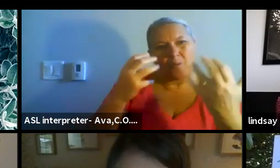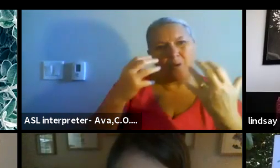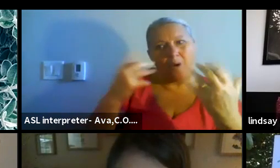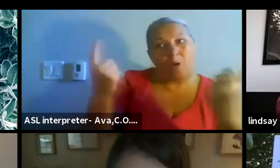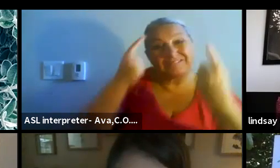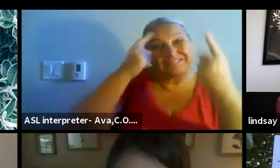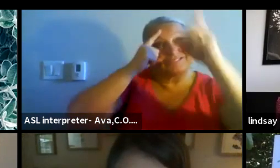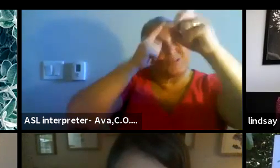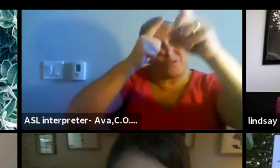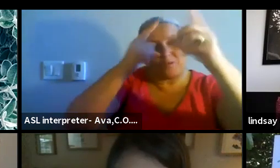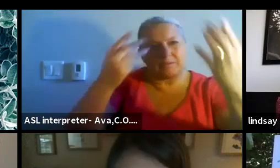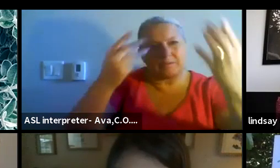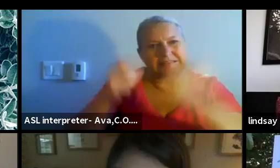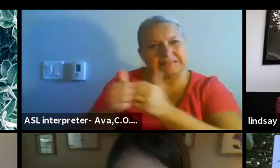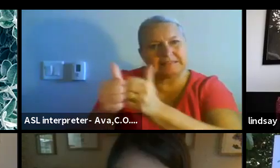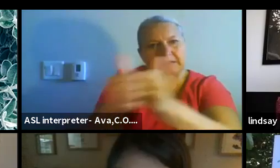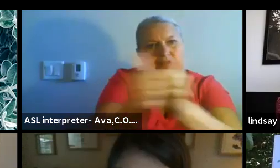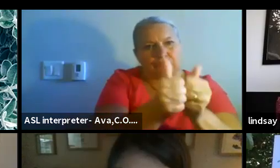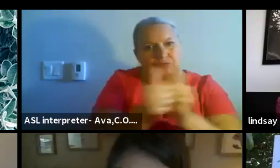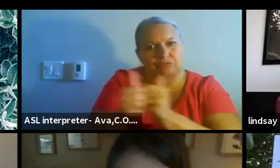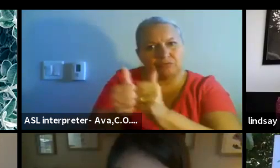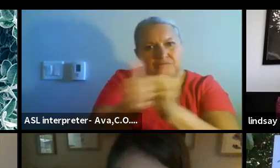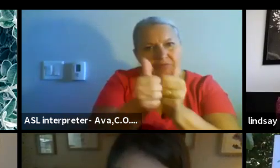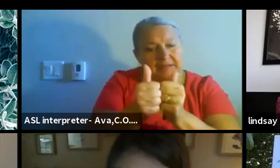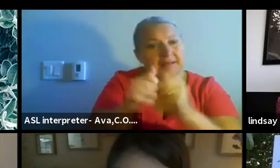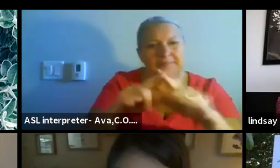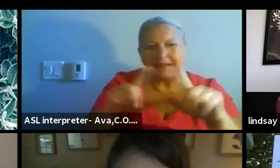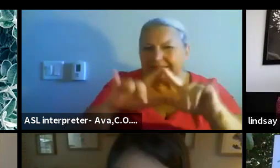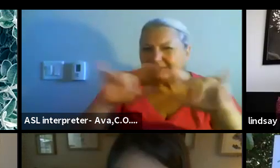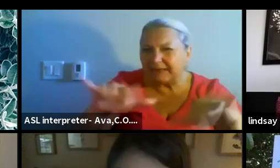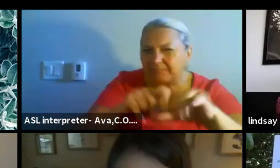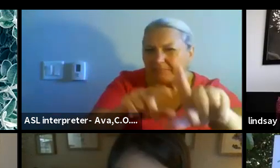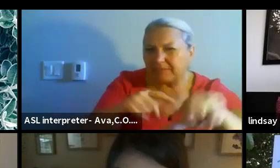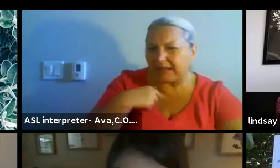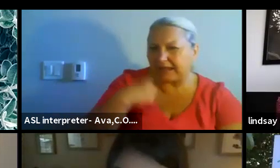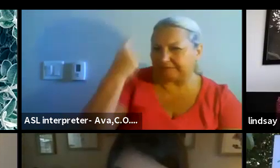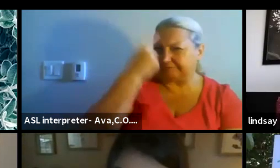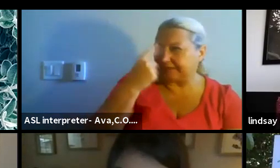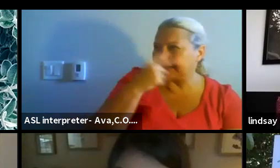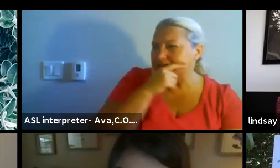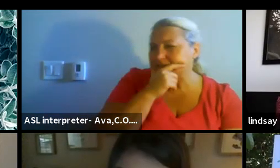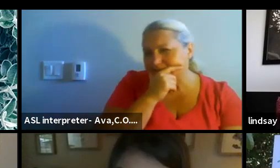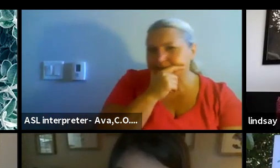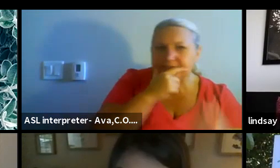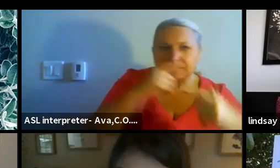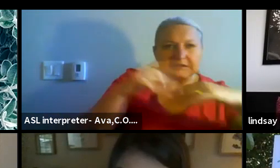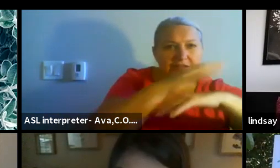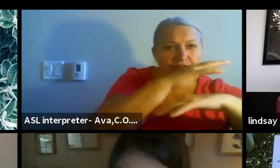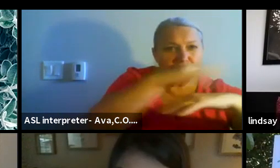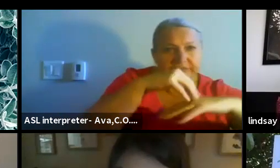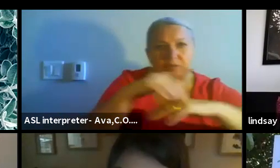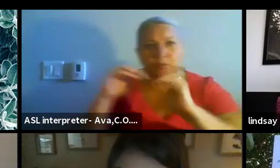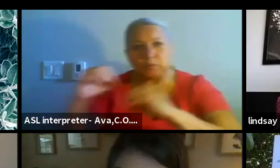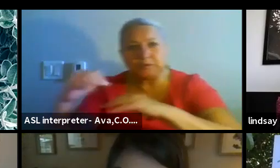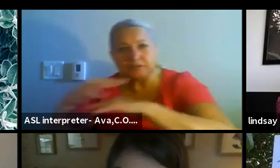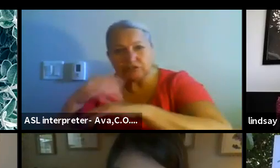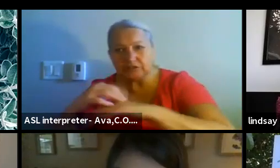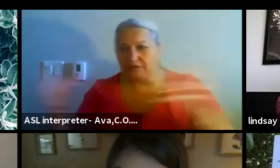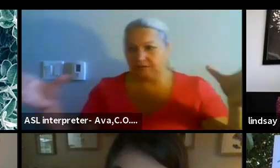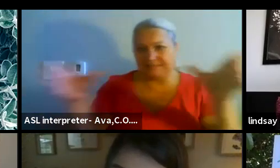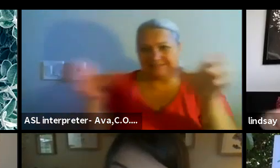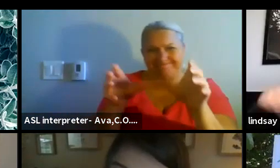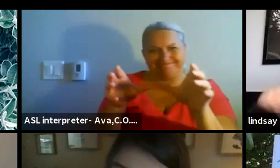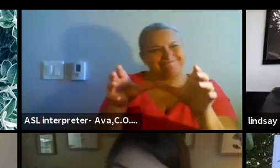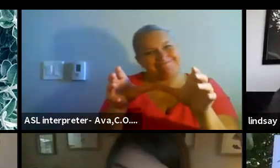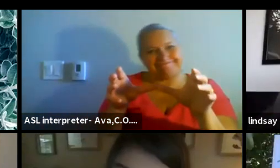for rehearsals, I began to wonder if this was not a naive impulse. I wanted the